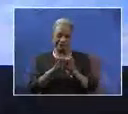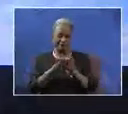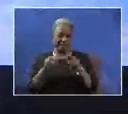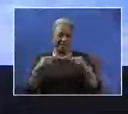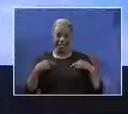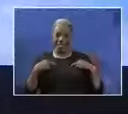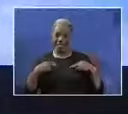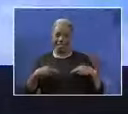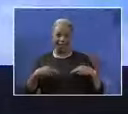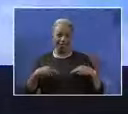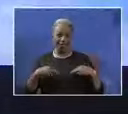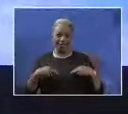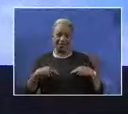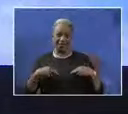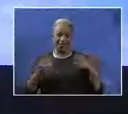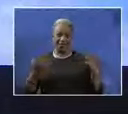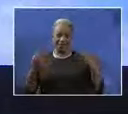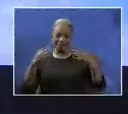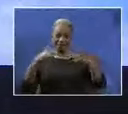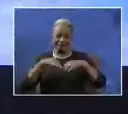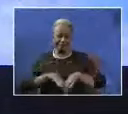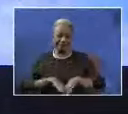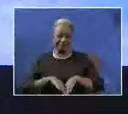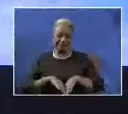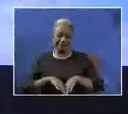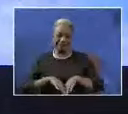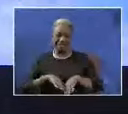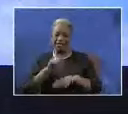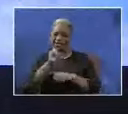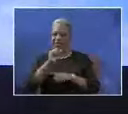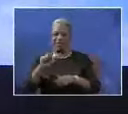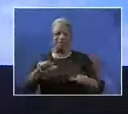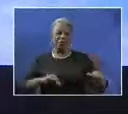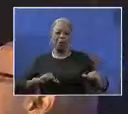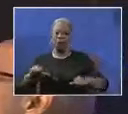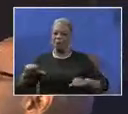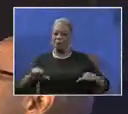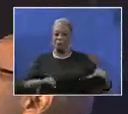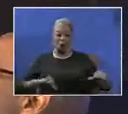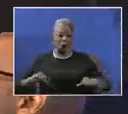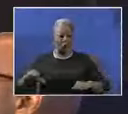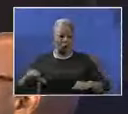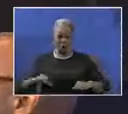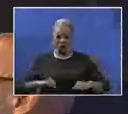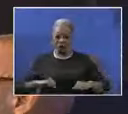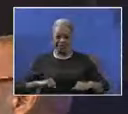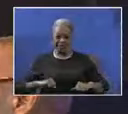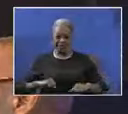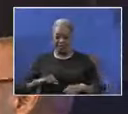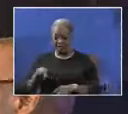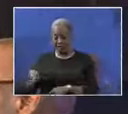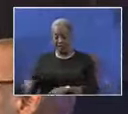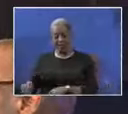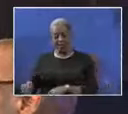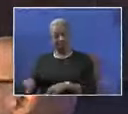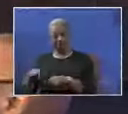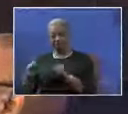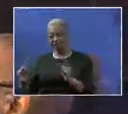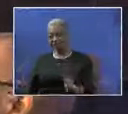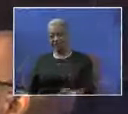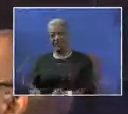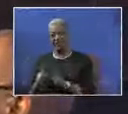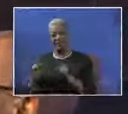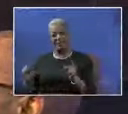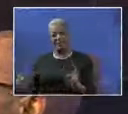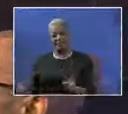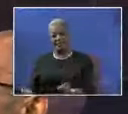delight, boast in God. So what was David's sin? David's sin was the sin of idolatry. It was the